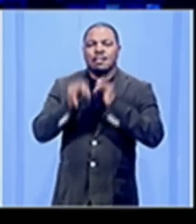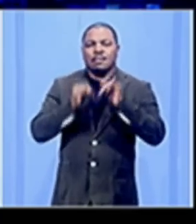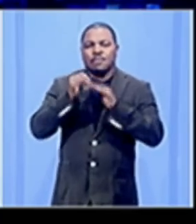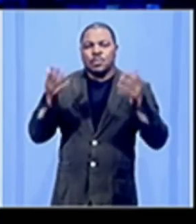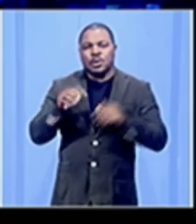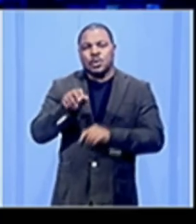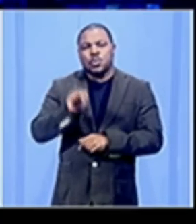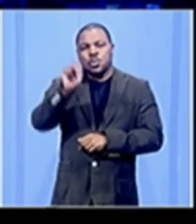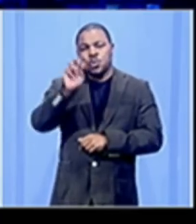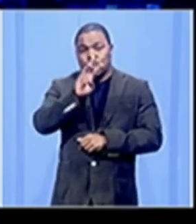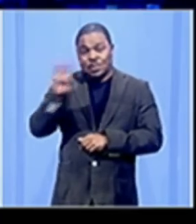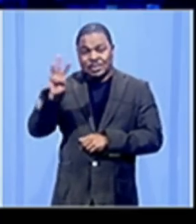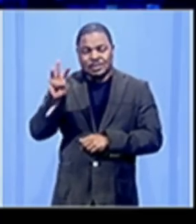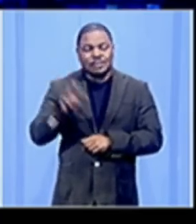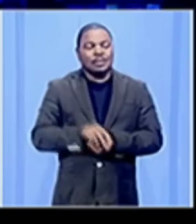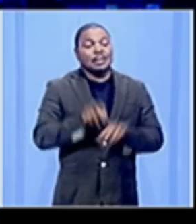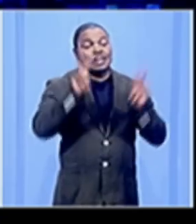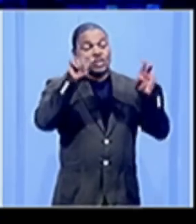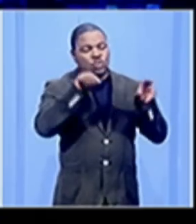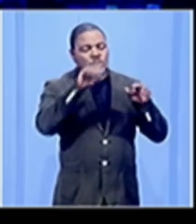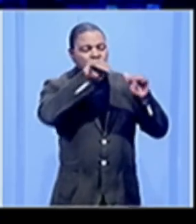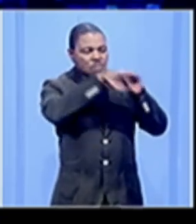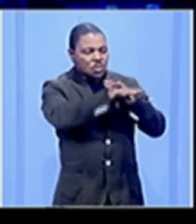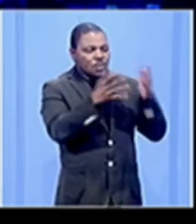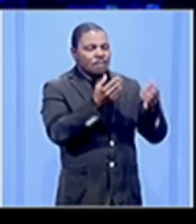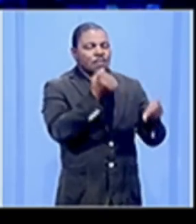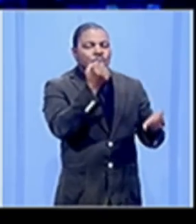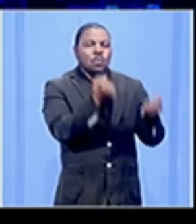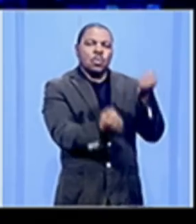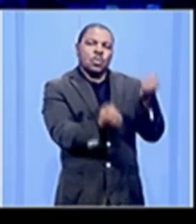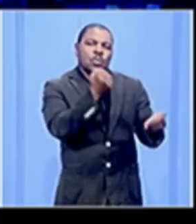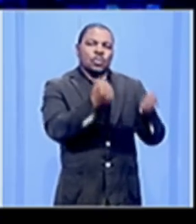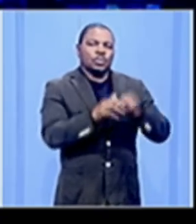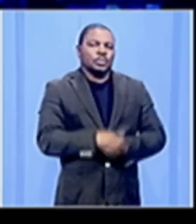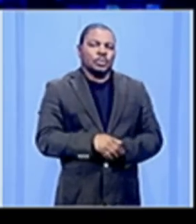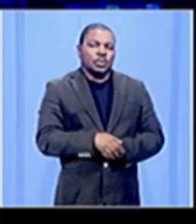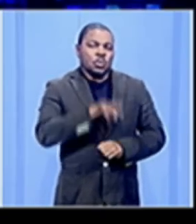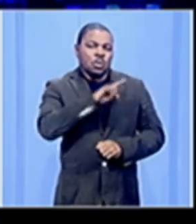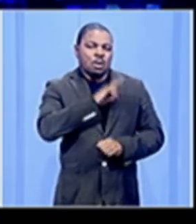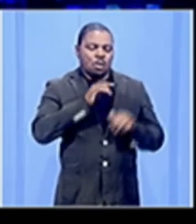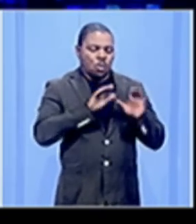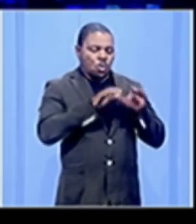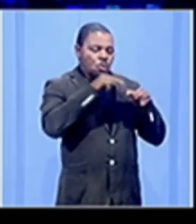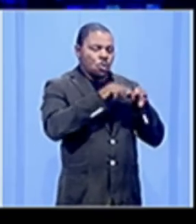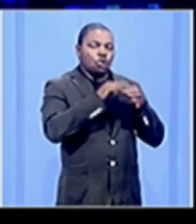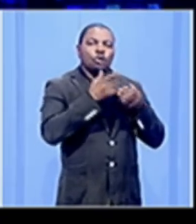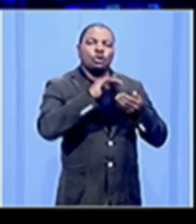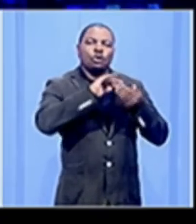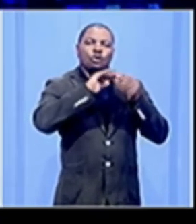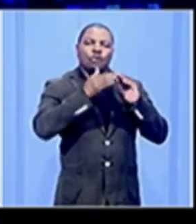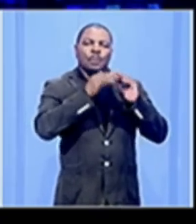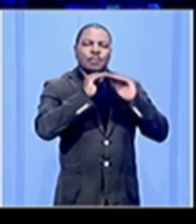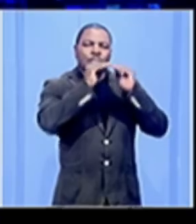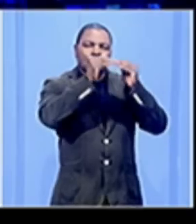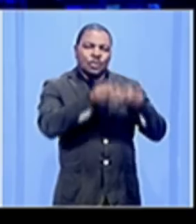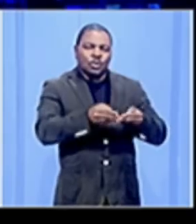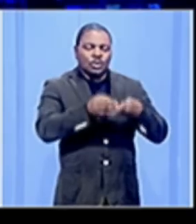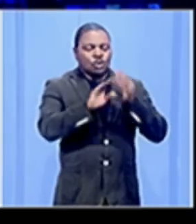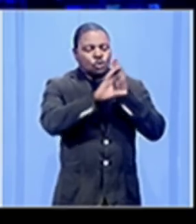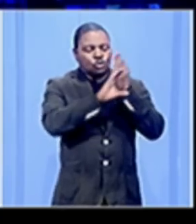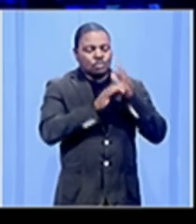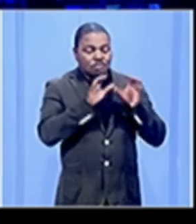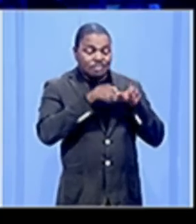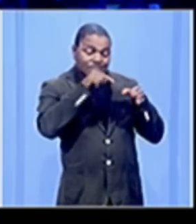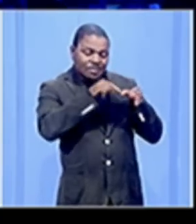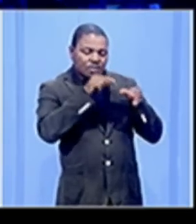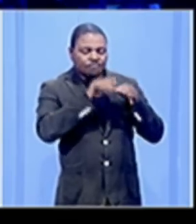kwa Northwest o tseetswe kwa kgotlatshekelo. Seno ke morago ga gore mokgatlho wa Society for the Protection of Our Constitution